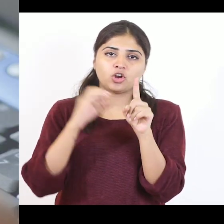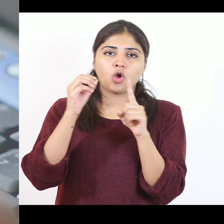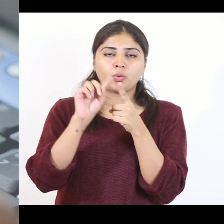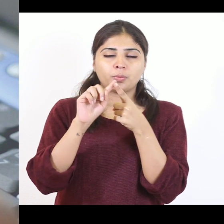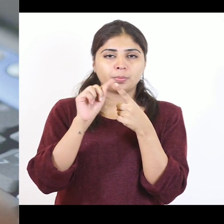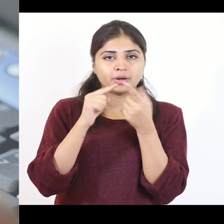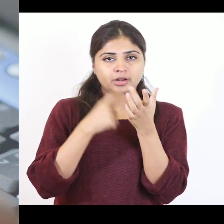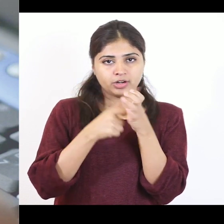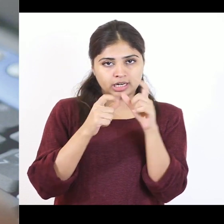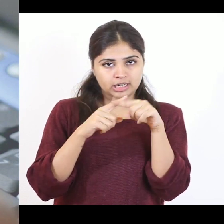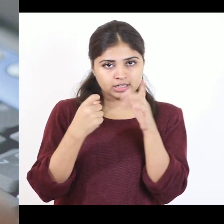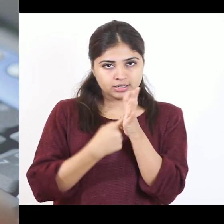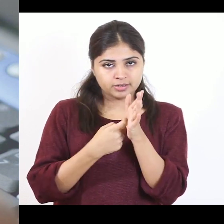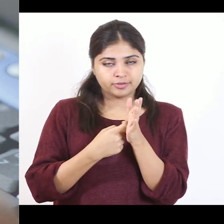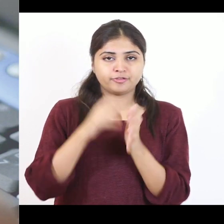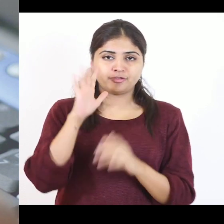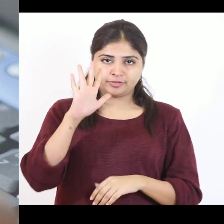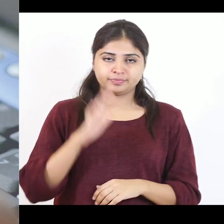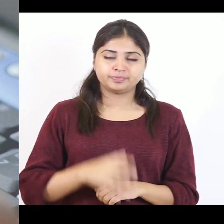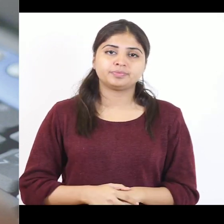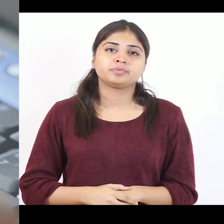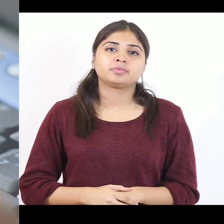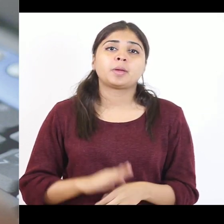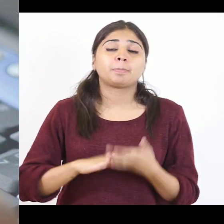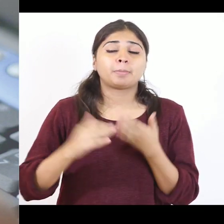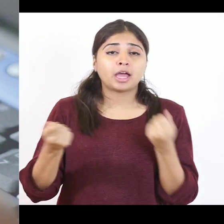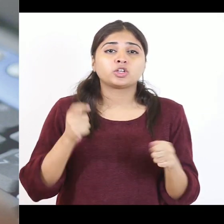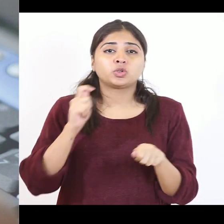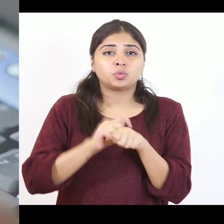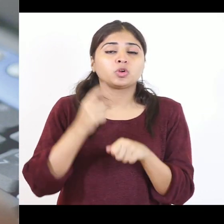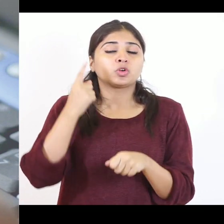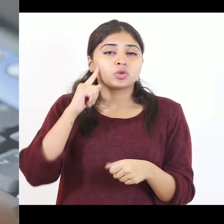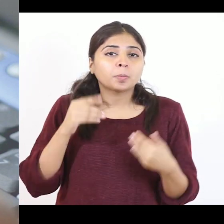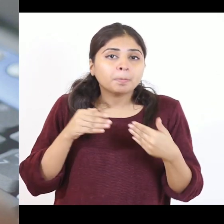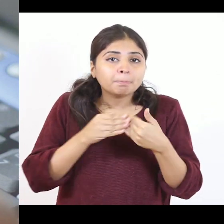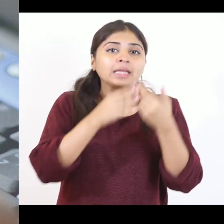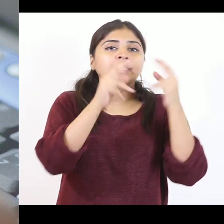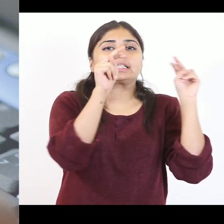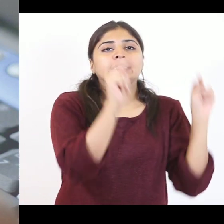Module 5: Manage your work to meet requirements.